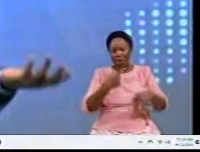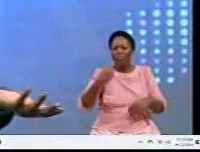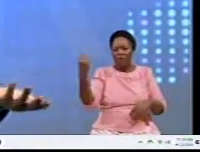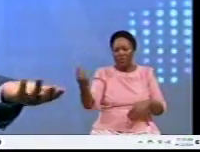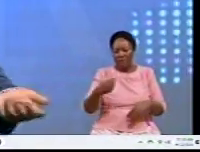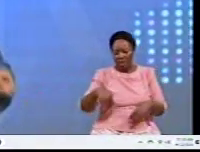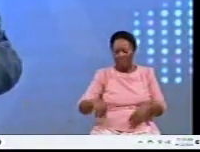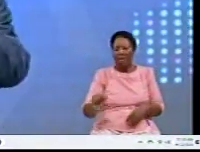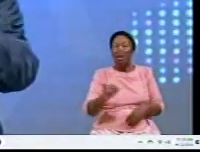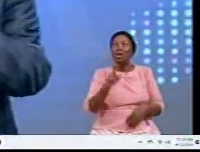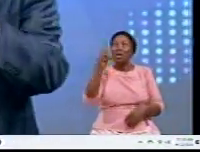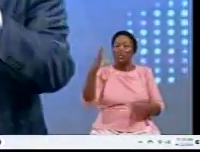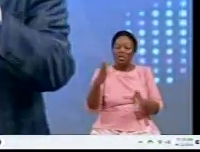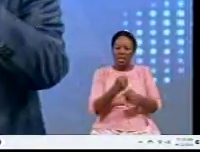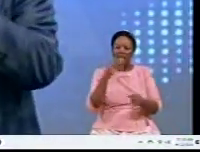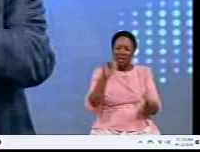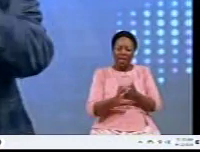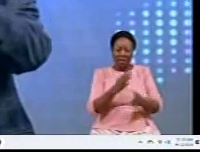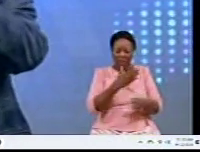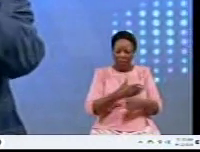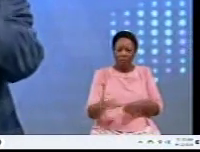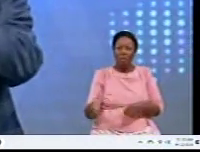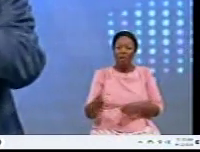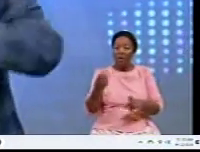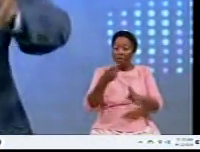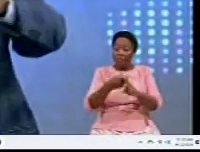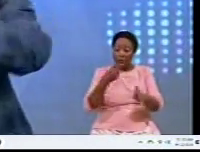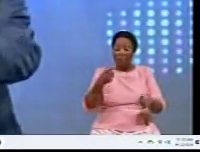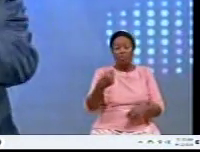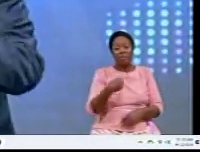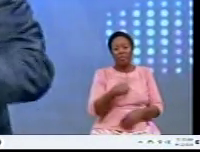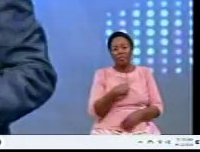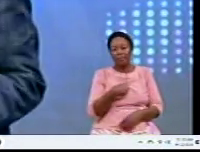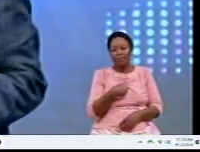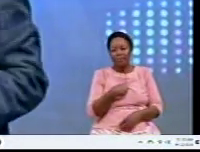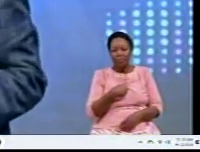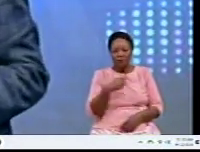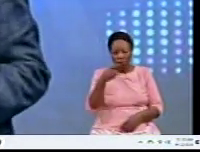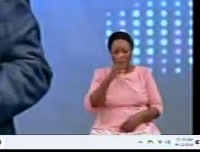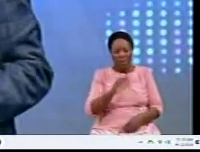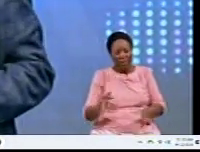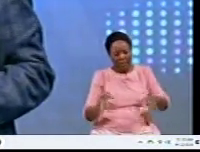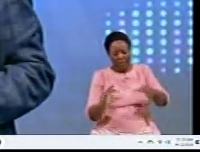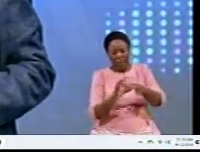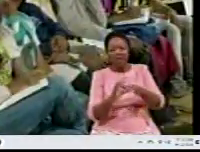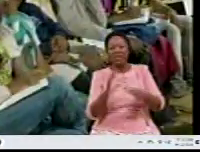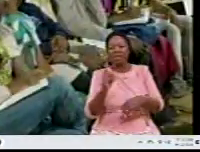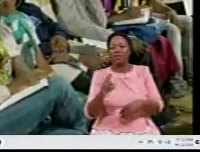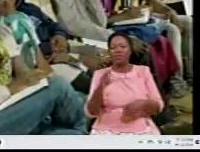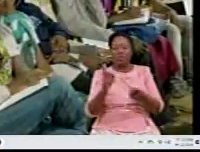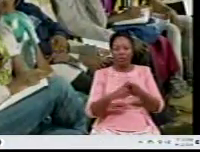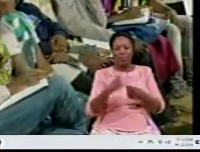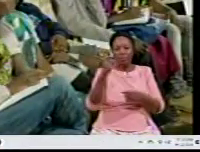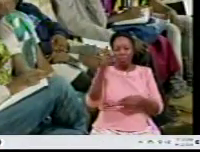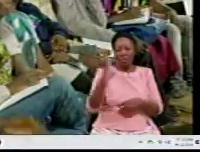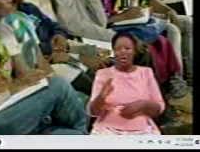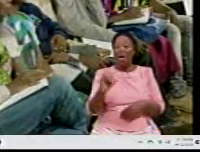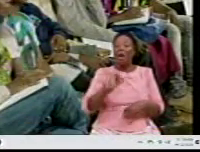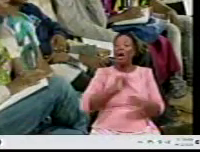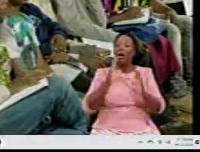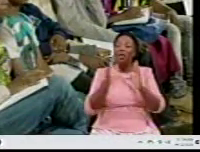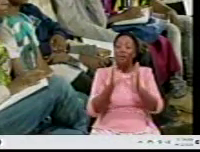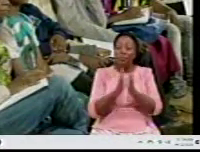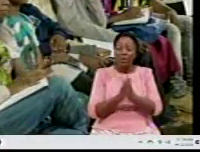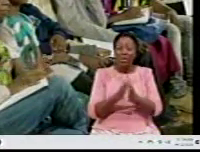He takes that away from me. You are reconciled unto God. I pray it